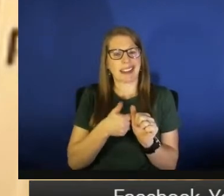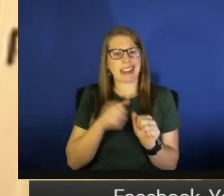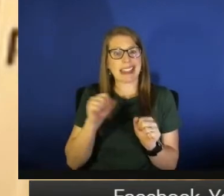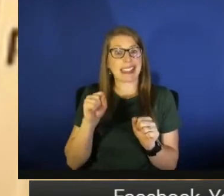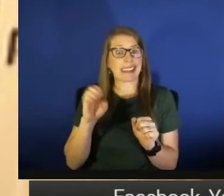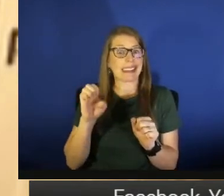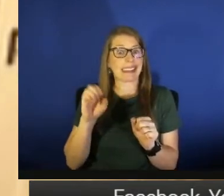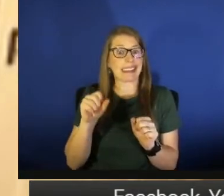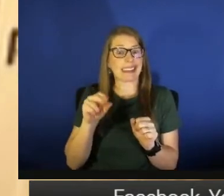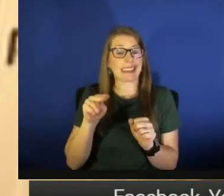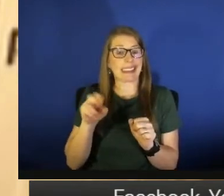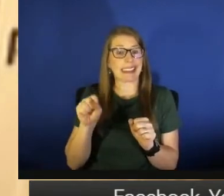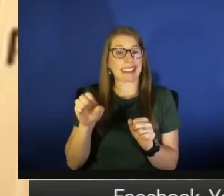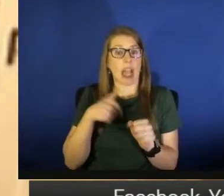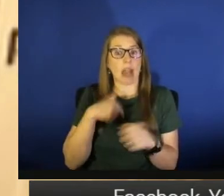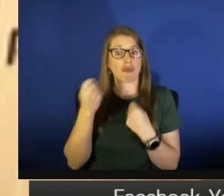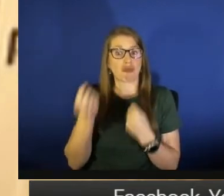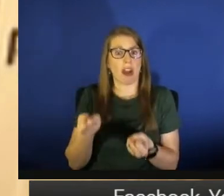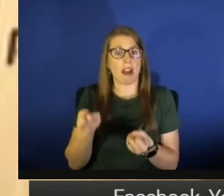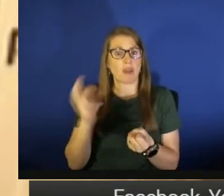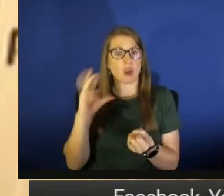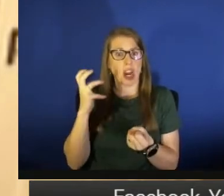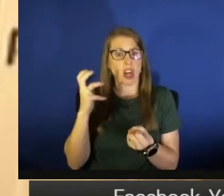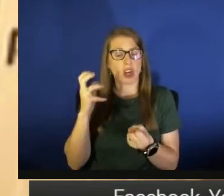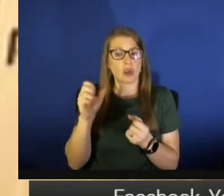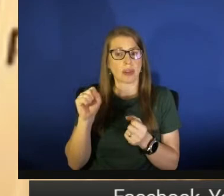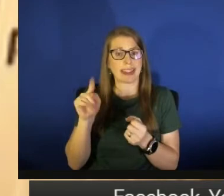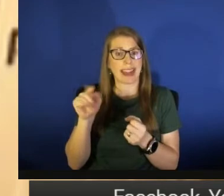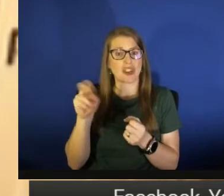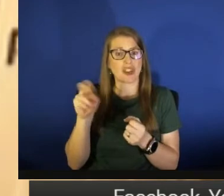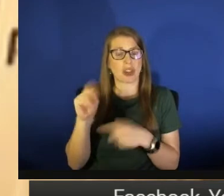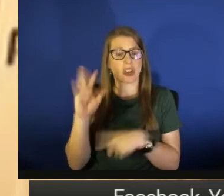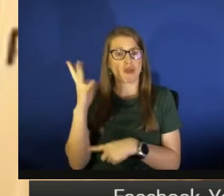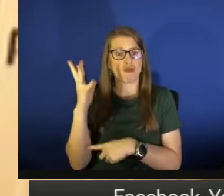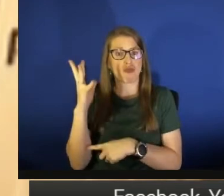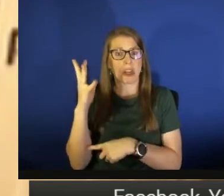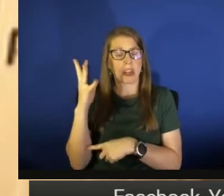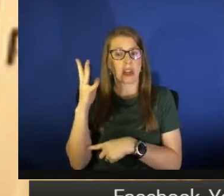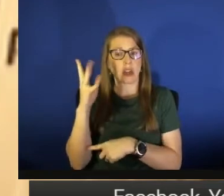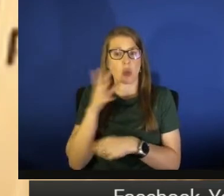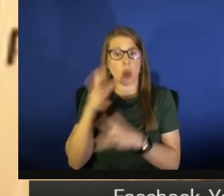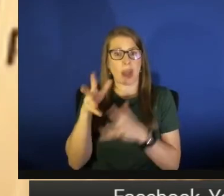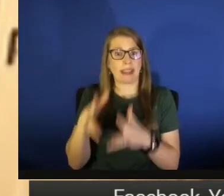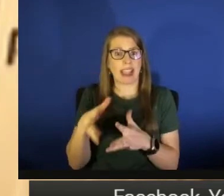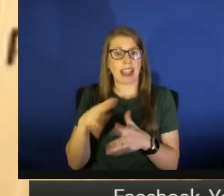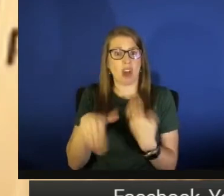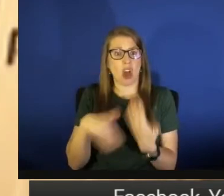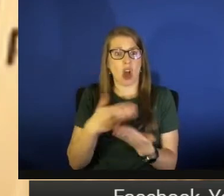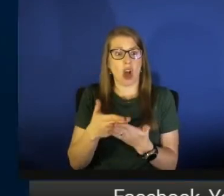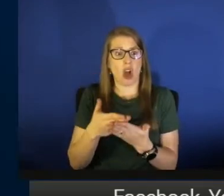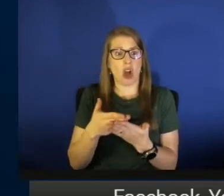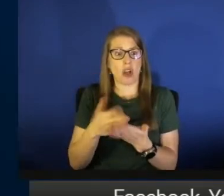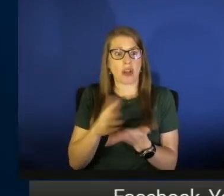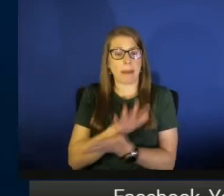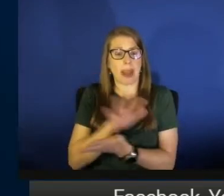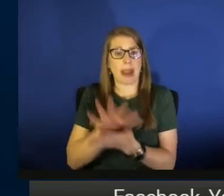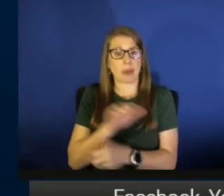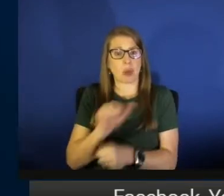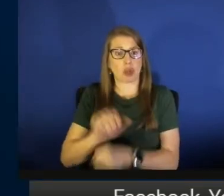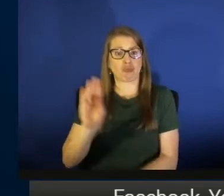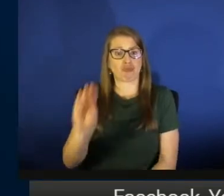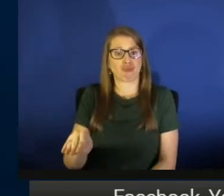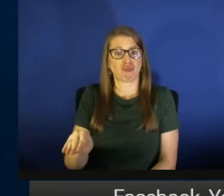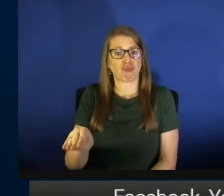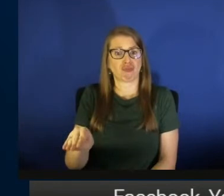I would drive to the radio station and we had a tree where our producer would leave all of the show content paperwork next